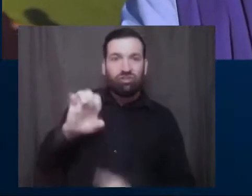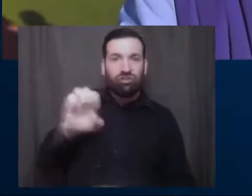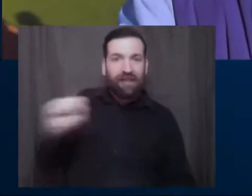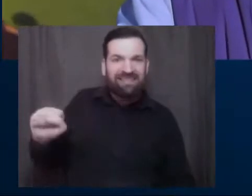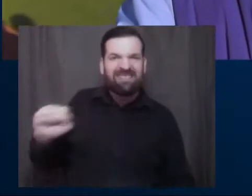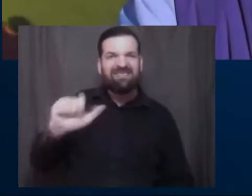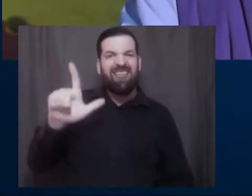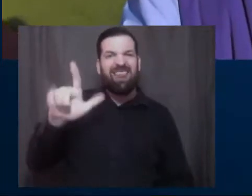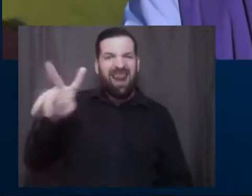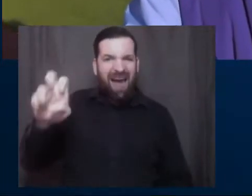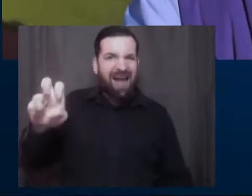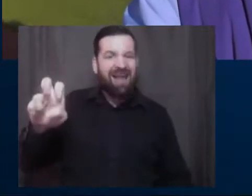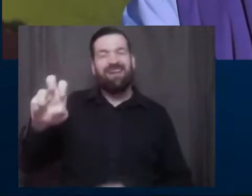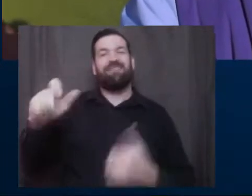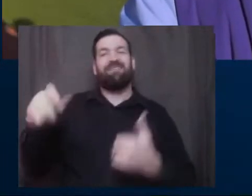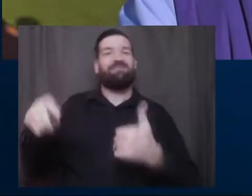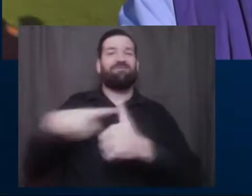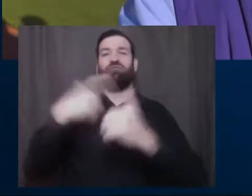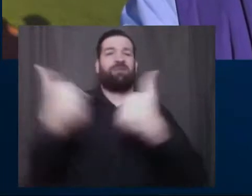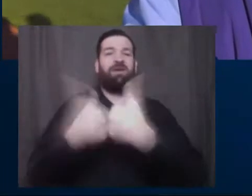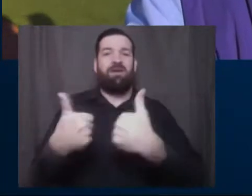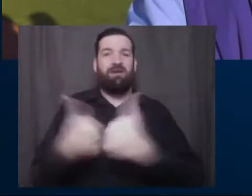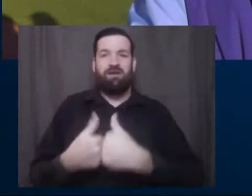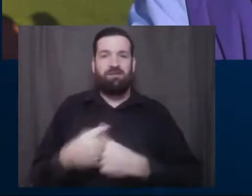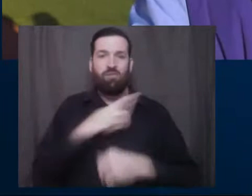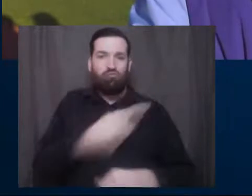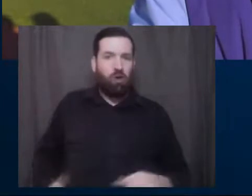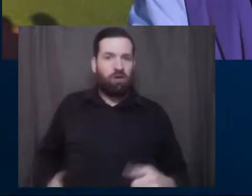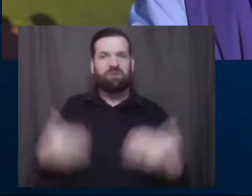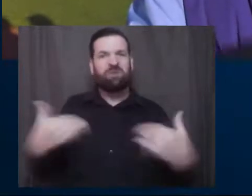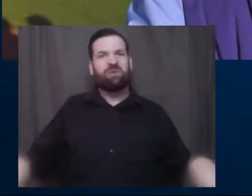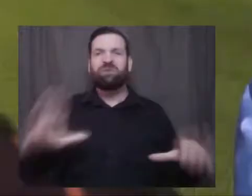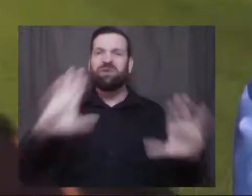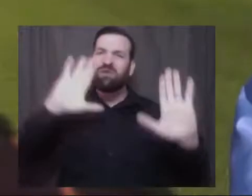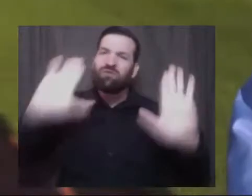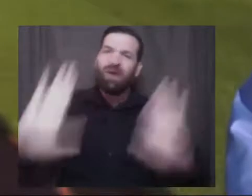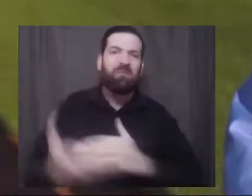opening day. What a great morning. Jess?